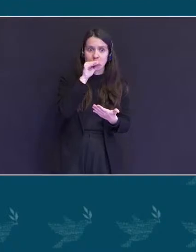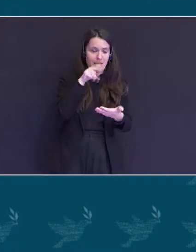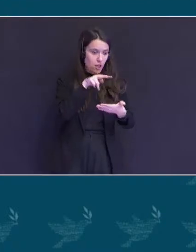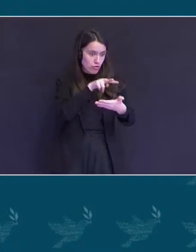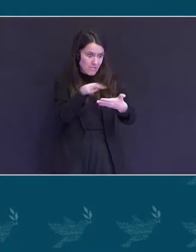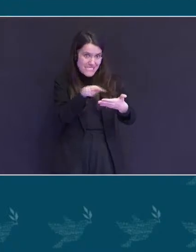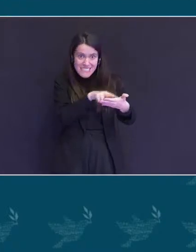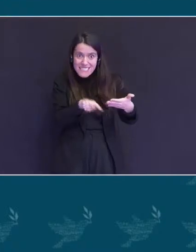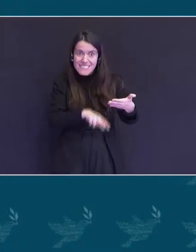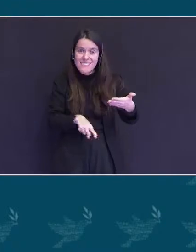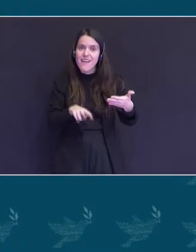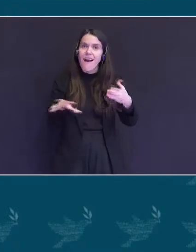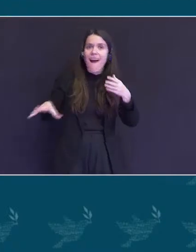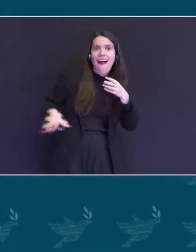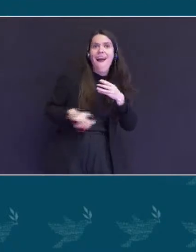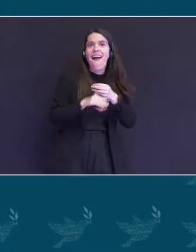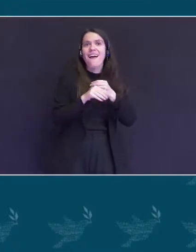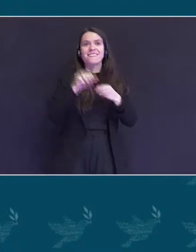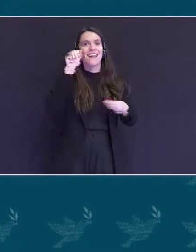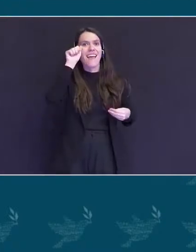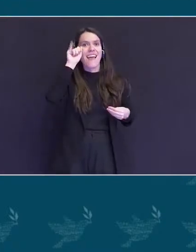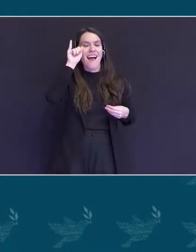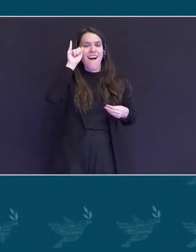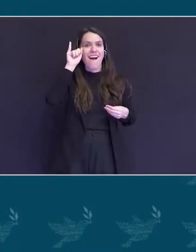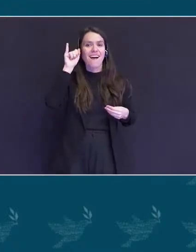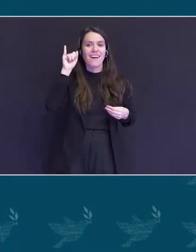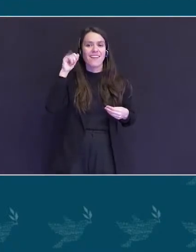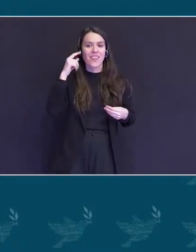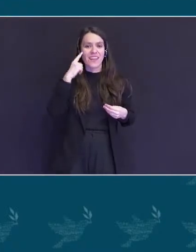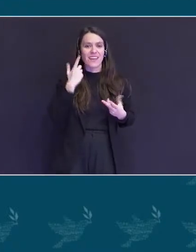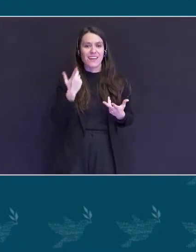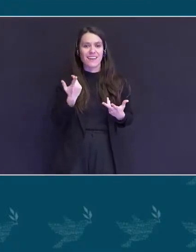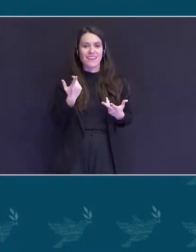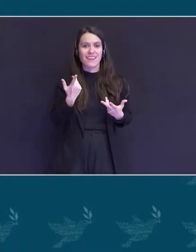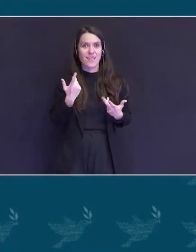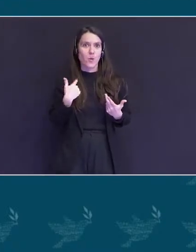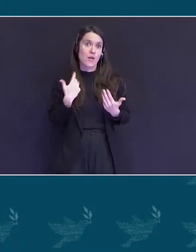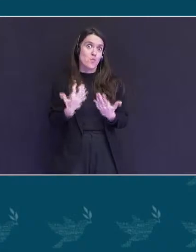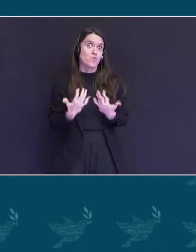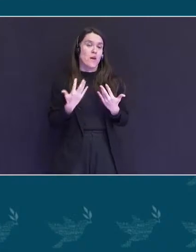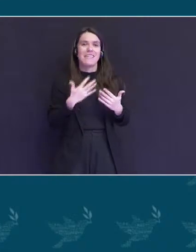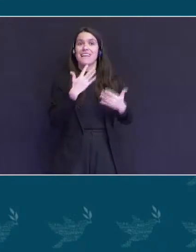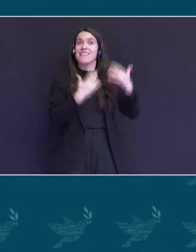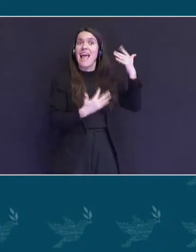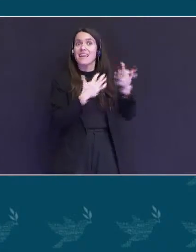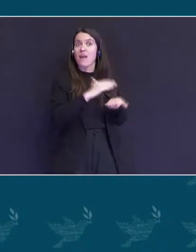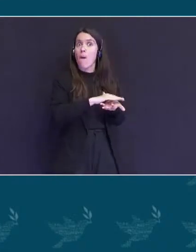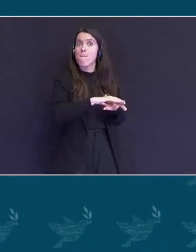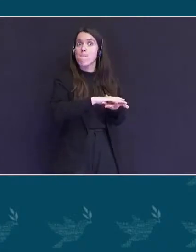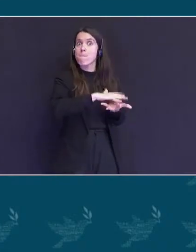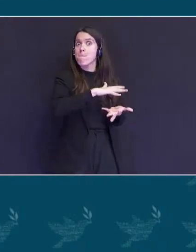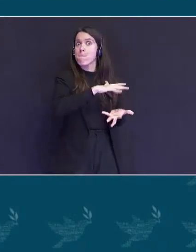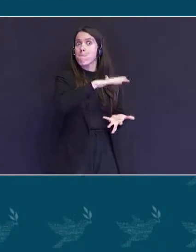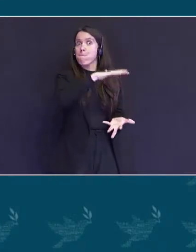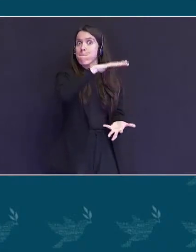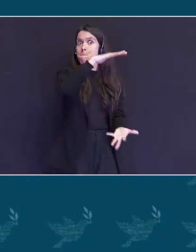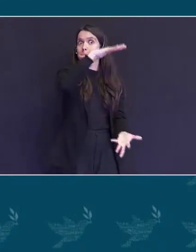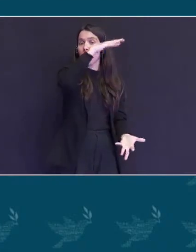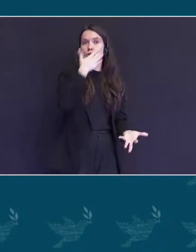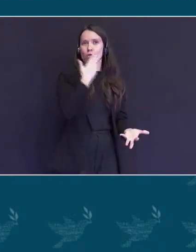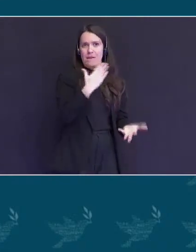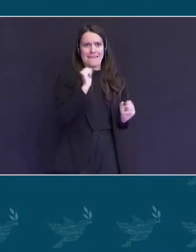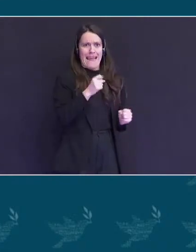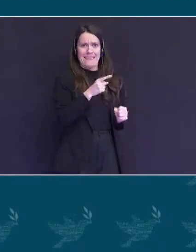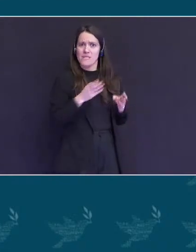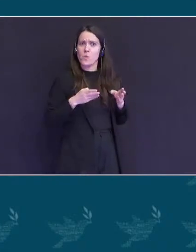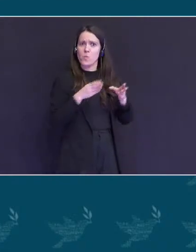adding it to the AI, you can, until we wait for the data to be good enough and the languages to be good enough, we could do it that way.